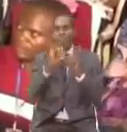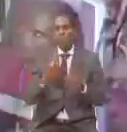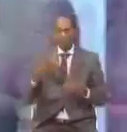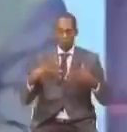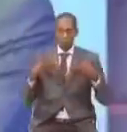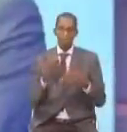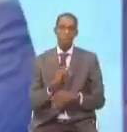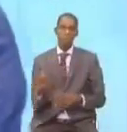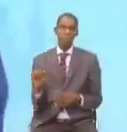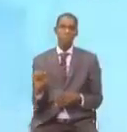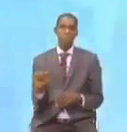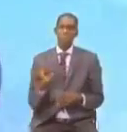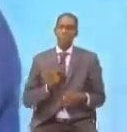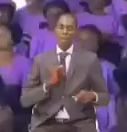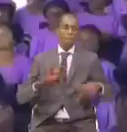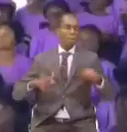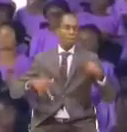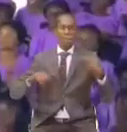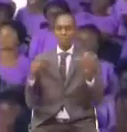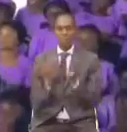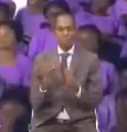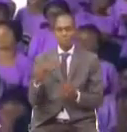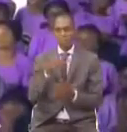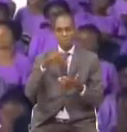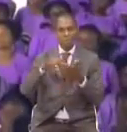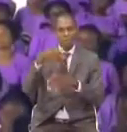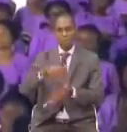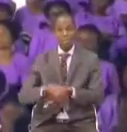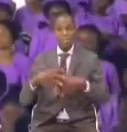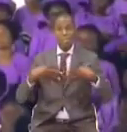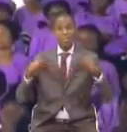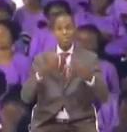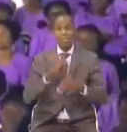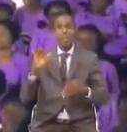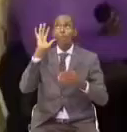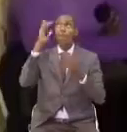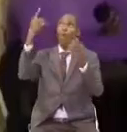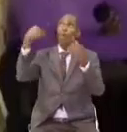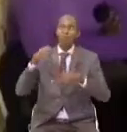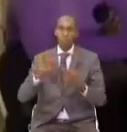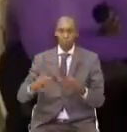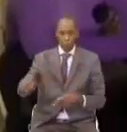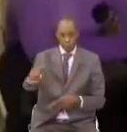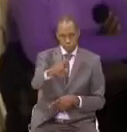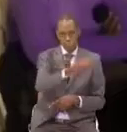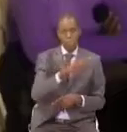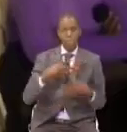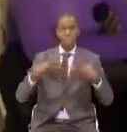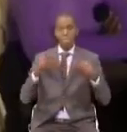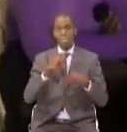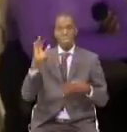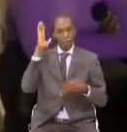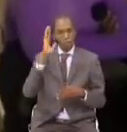healing. I rejoice with you tonight. Healing will come to you. And healing